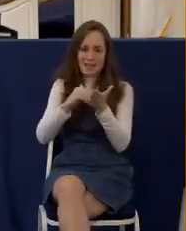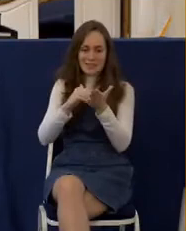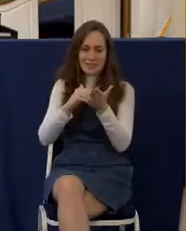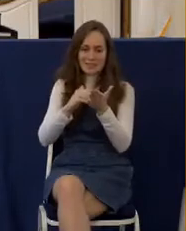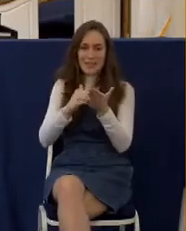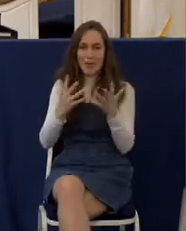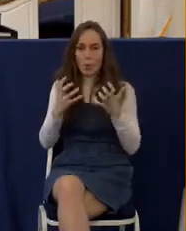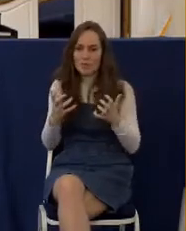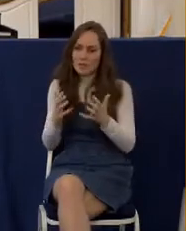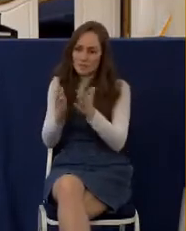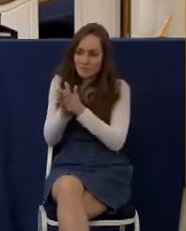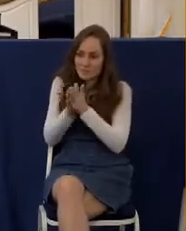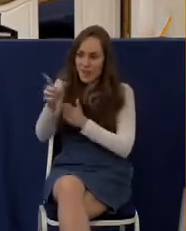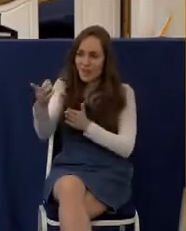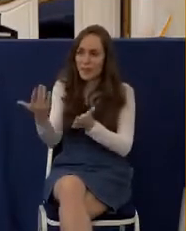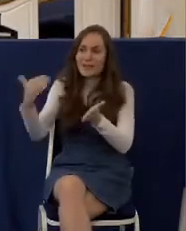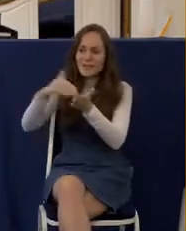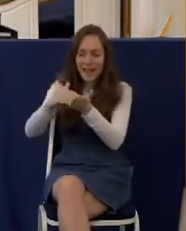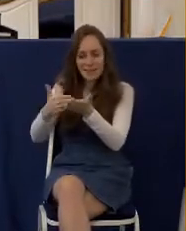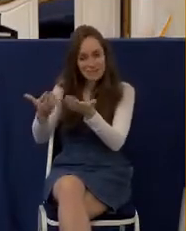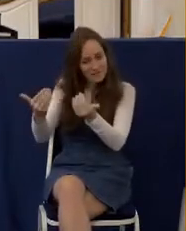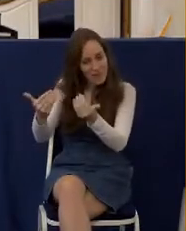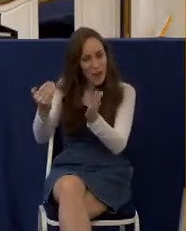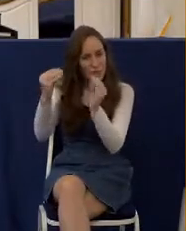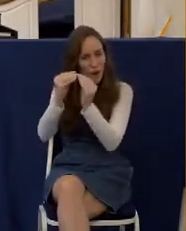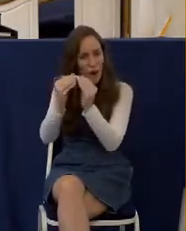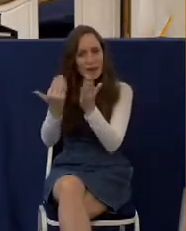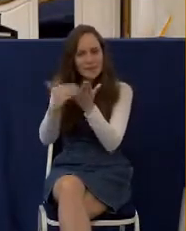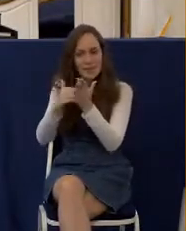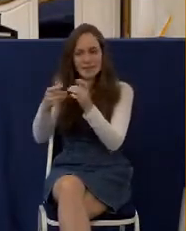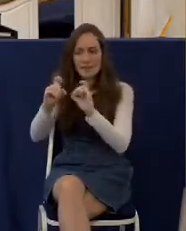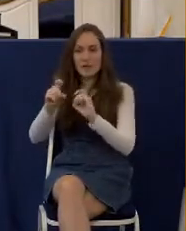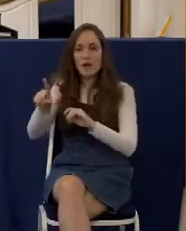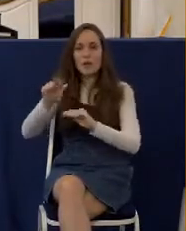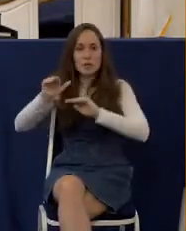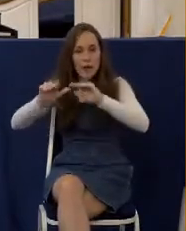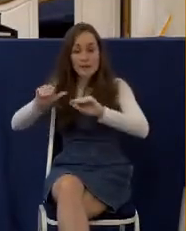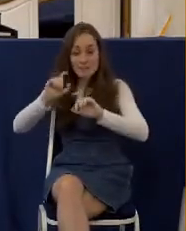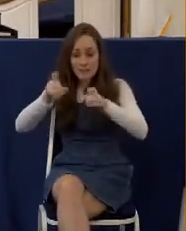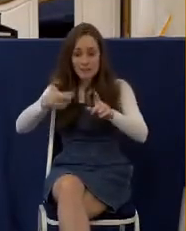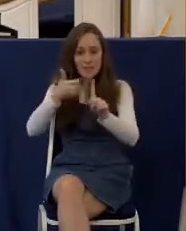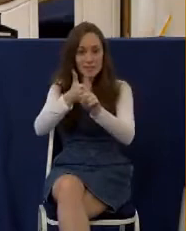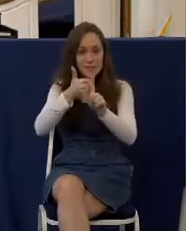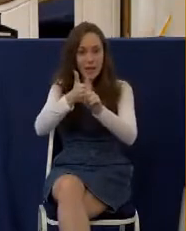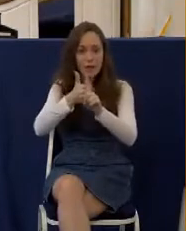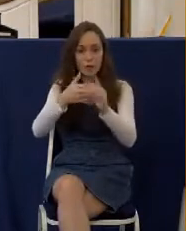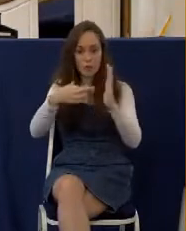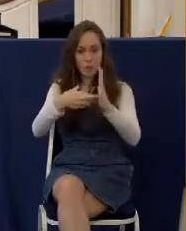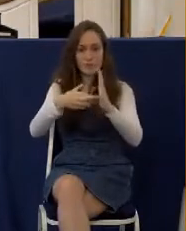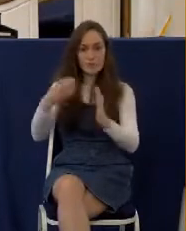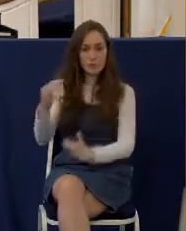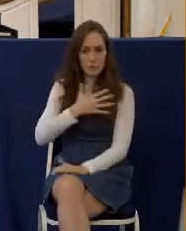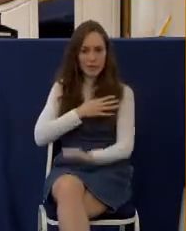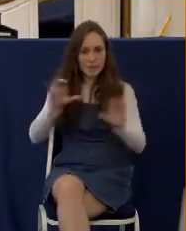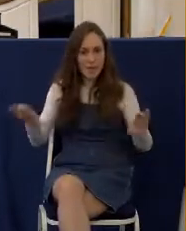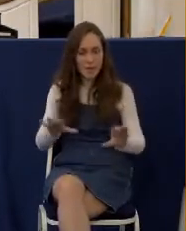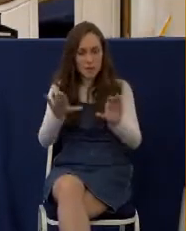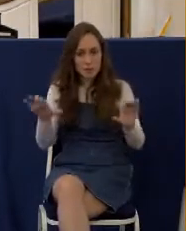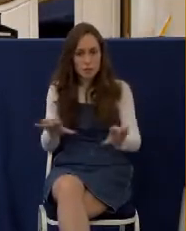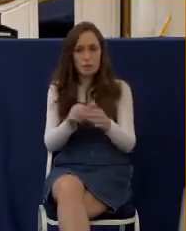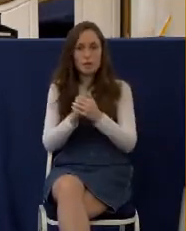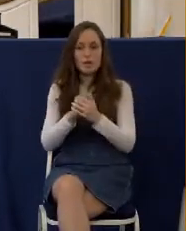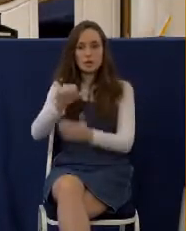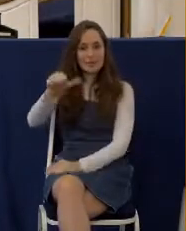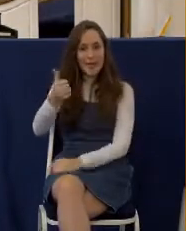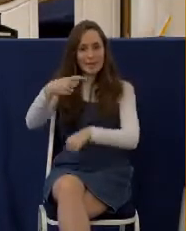it. And Paul does it by reminding them that giving was an act of grace. 10 times here in this letter, he's going to talk about